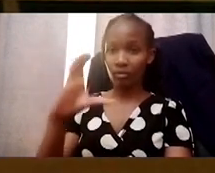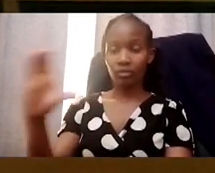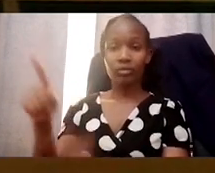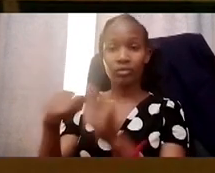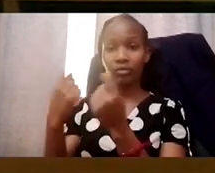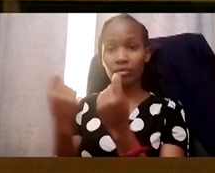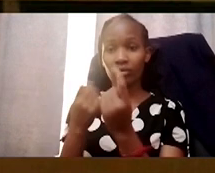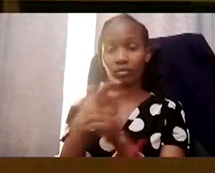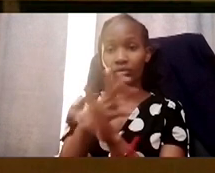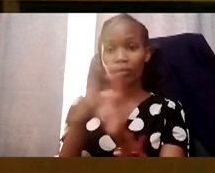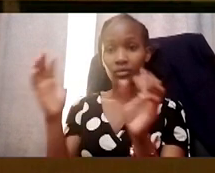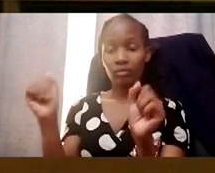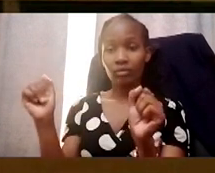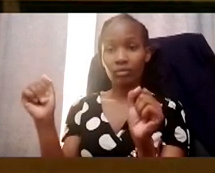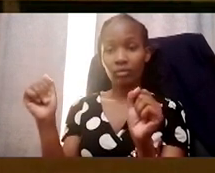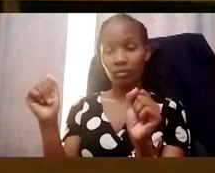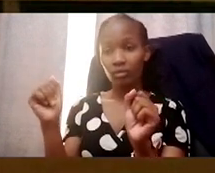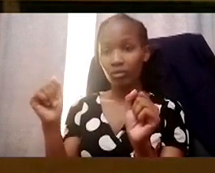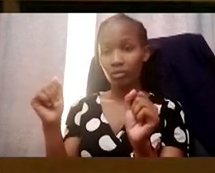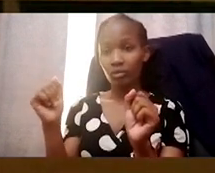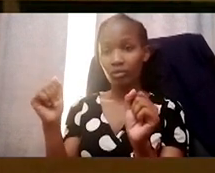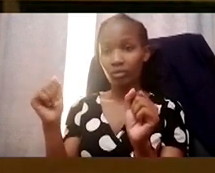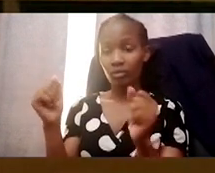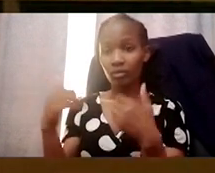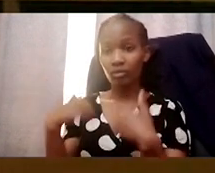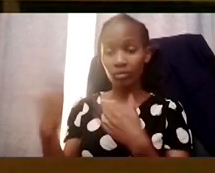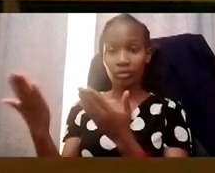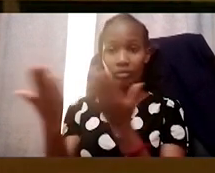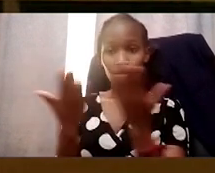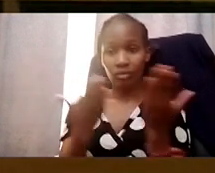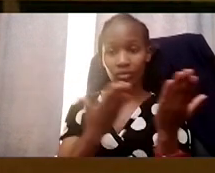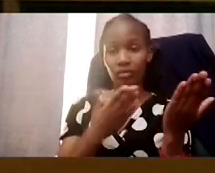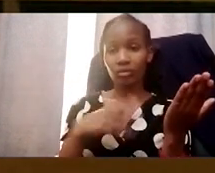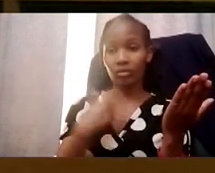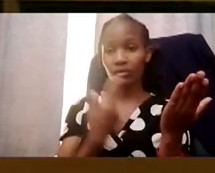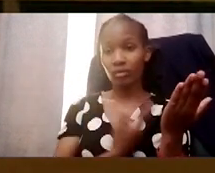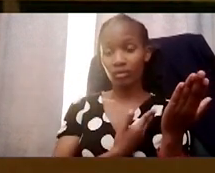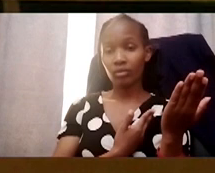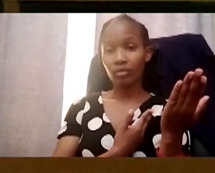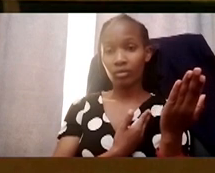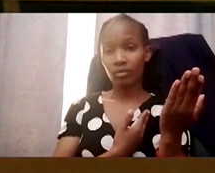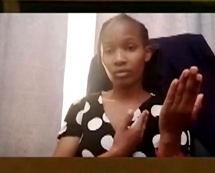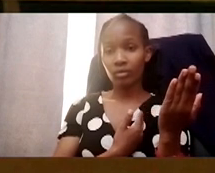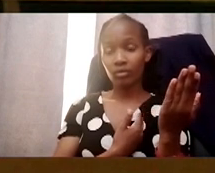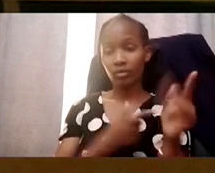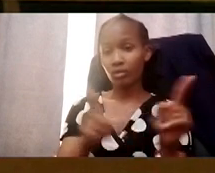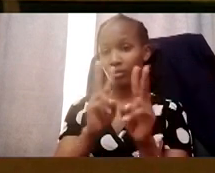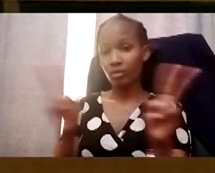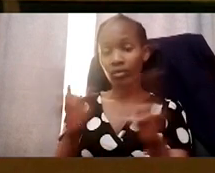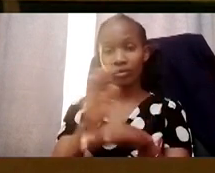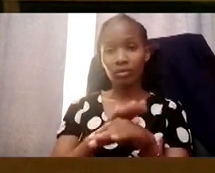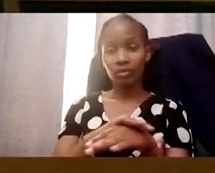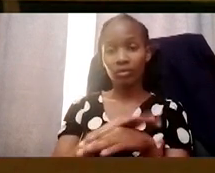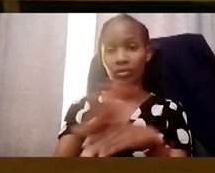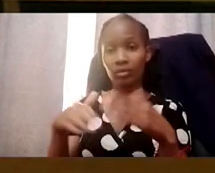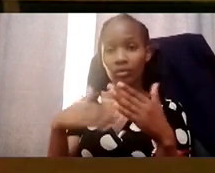Thomas Bach from IOC has welcoming us to the warm club, especially with all the nationality around the